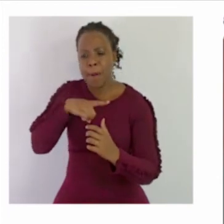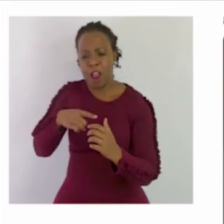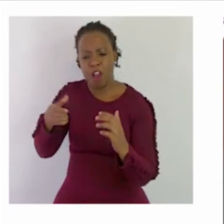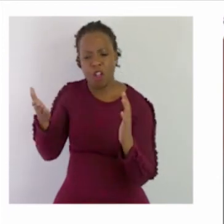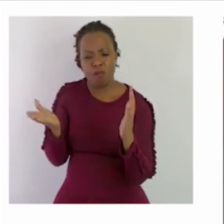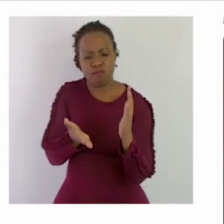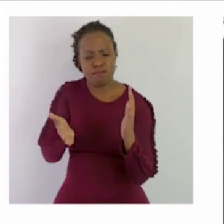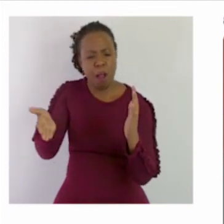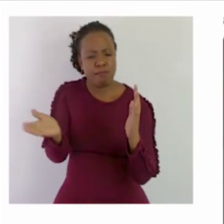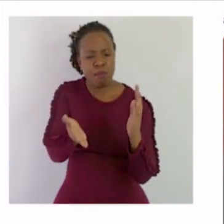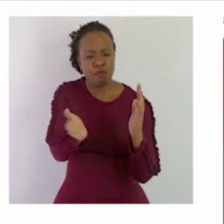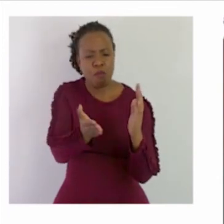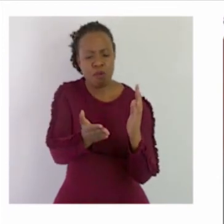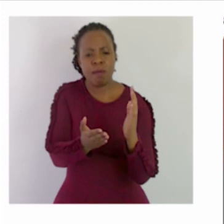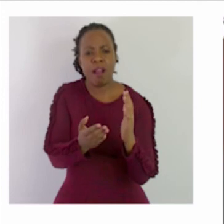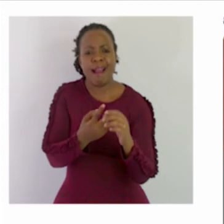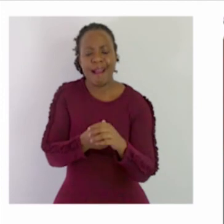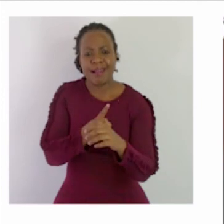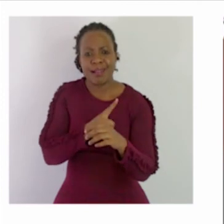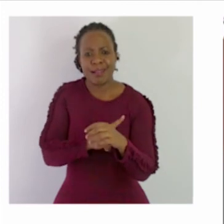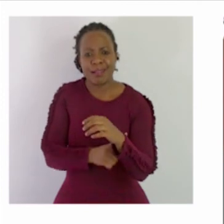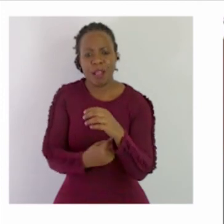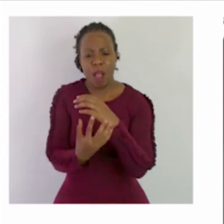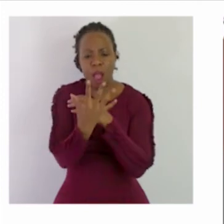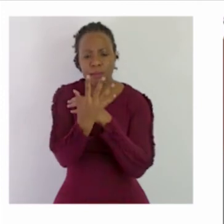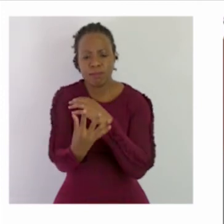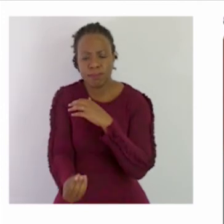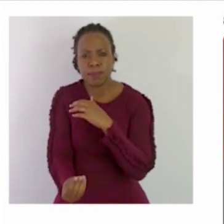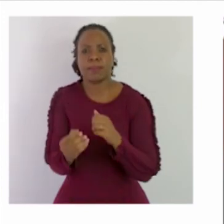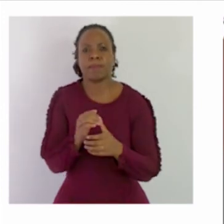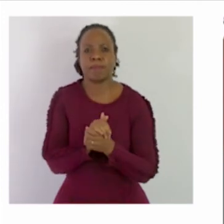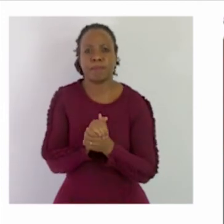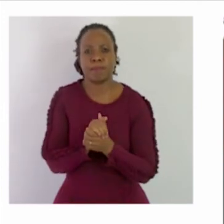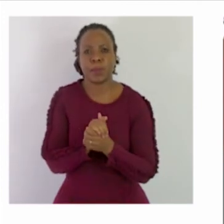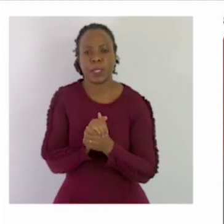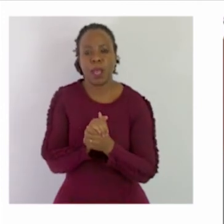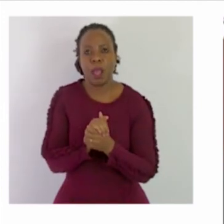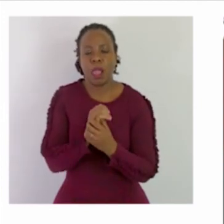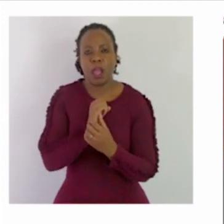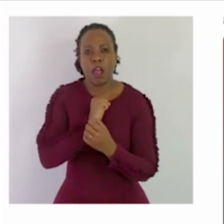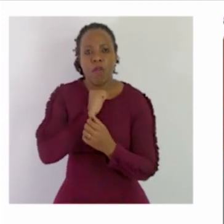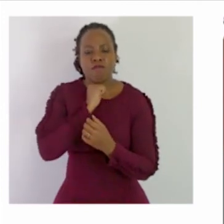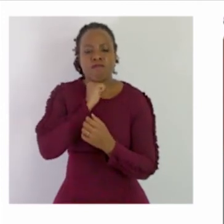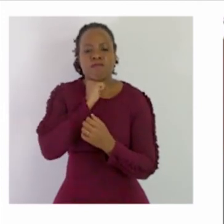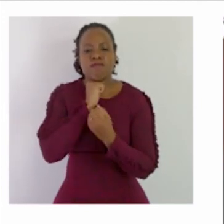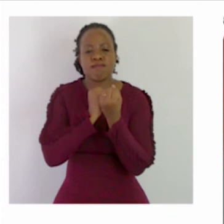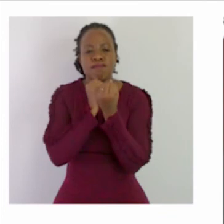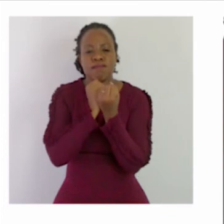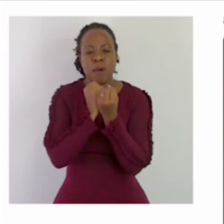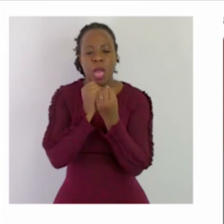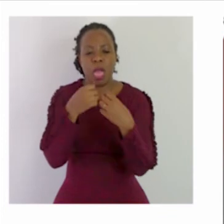chopped until the sun was setting. Finally, the noise from their